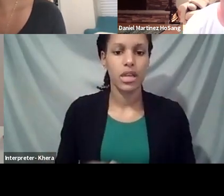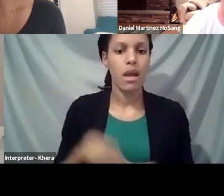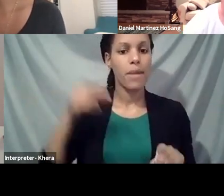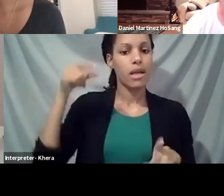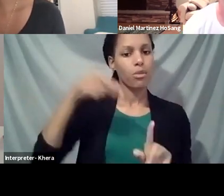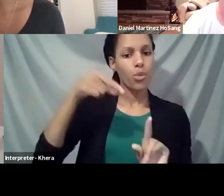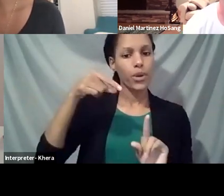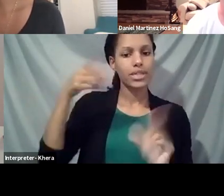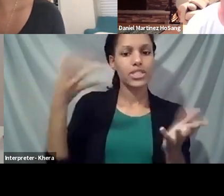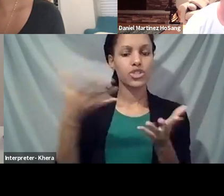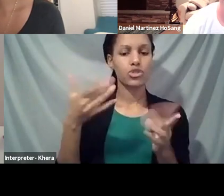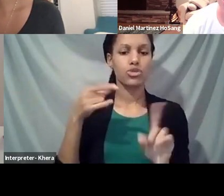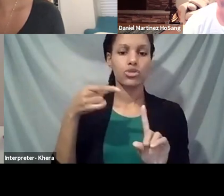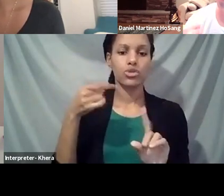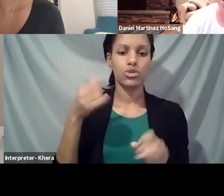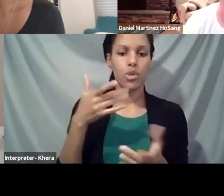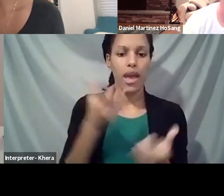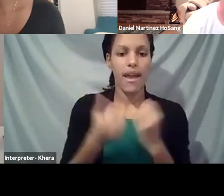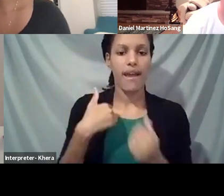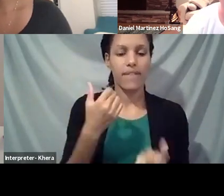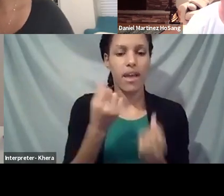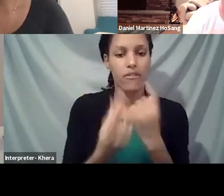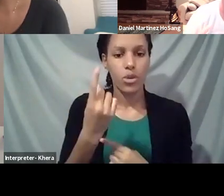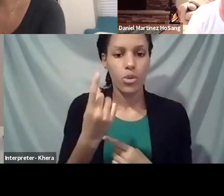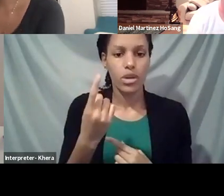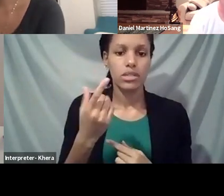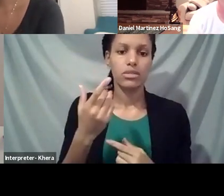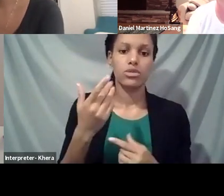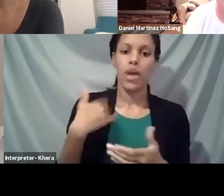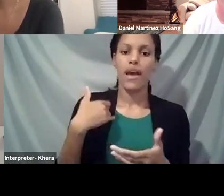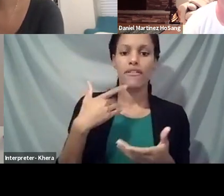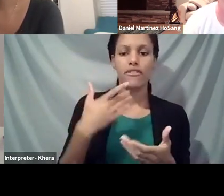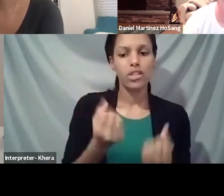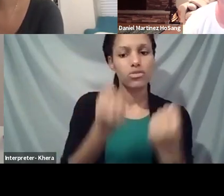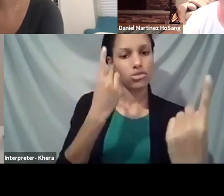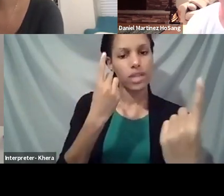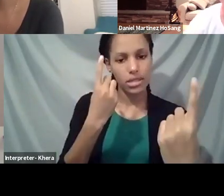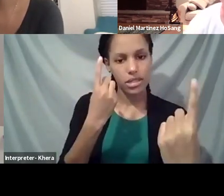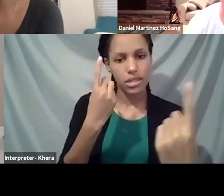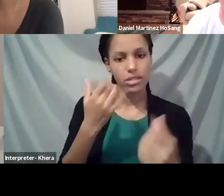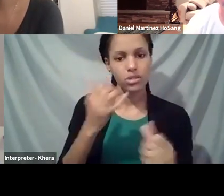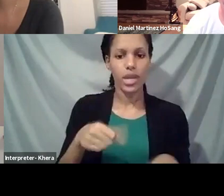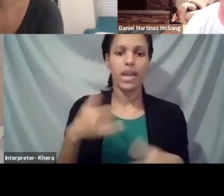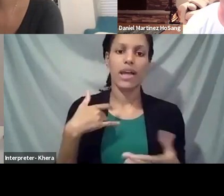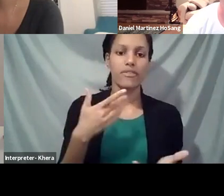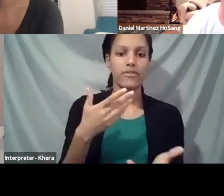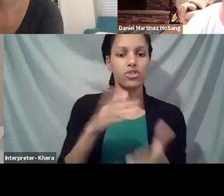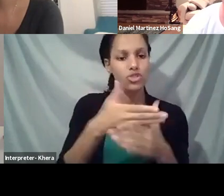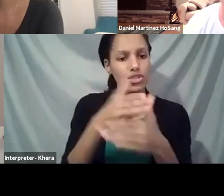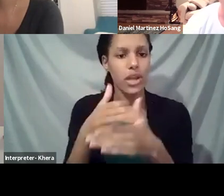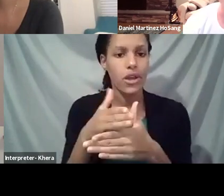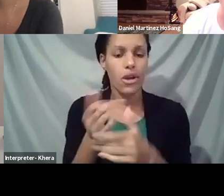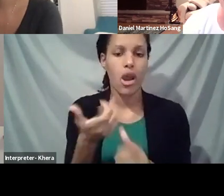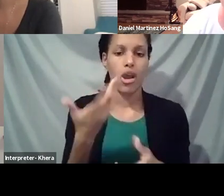ways that political ideas and ideology organize our very lives, our hopes, our desires, and our actions. So now I'm going to turn to our great